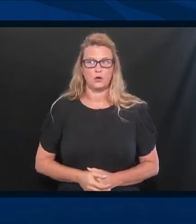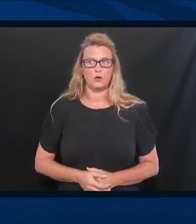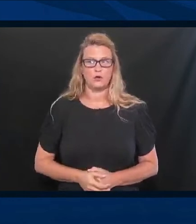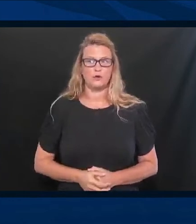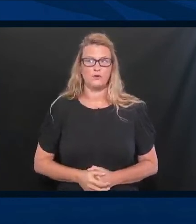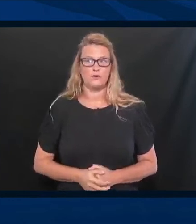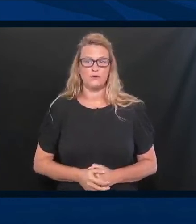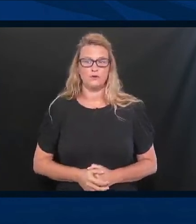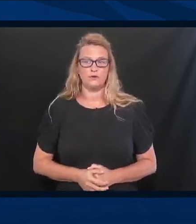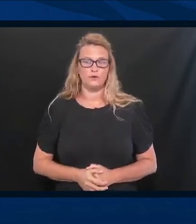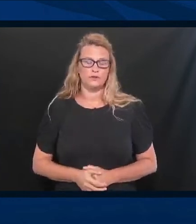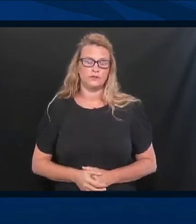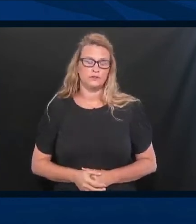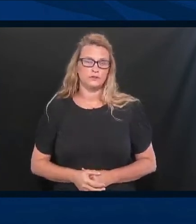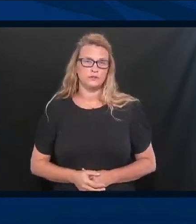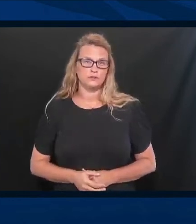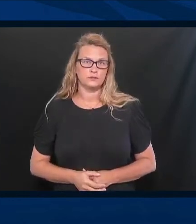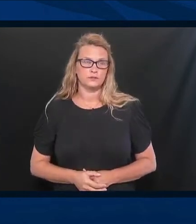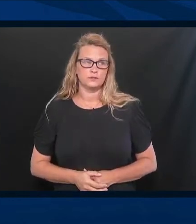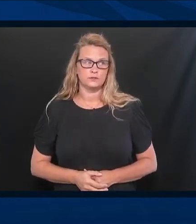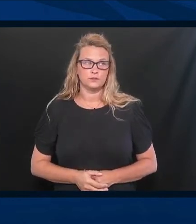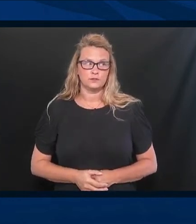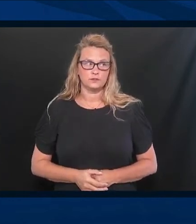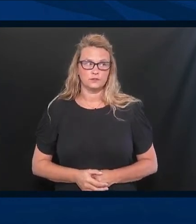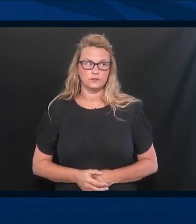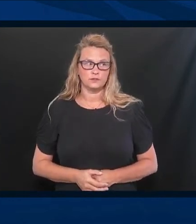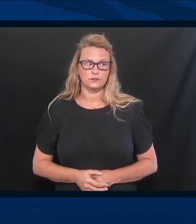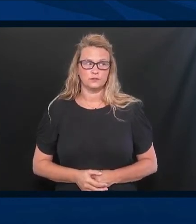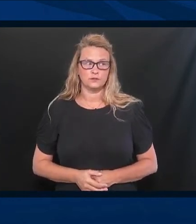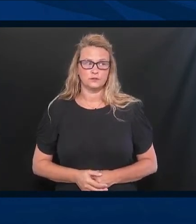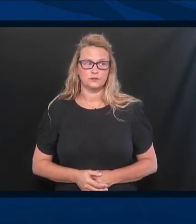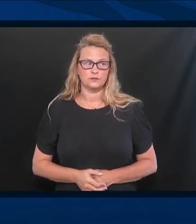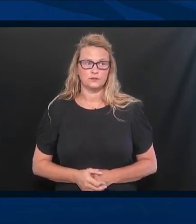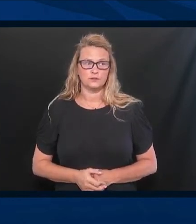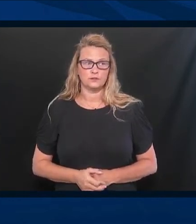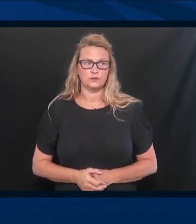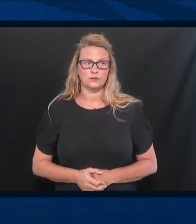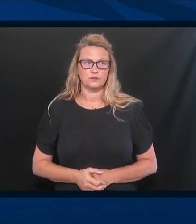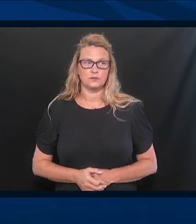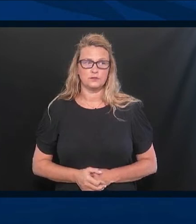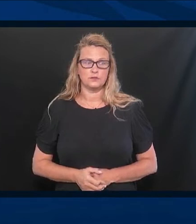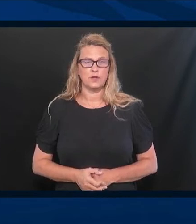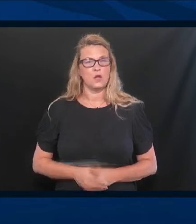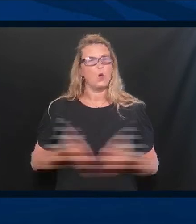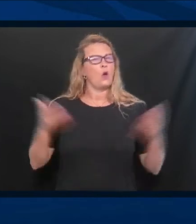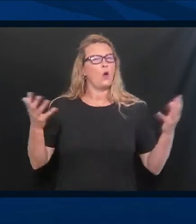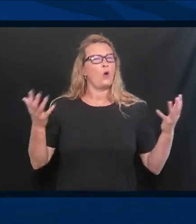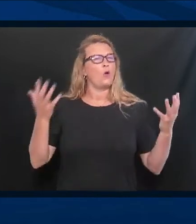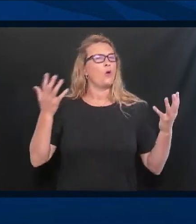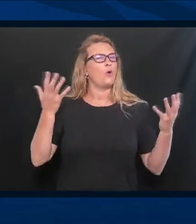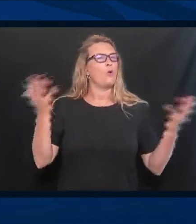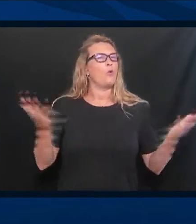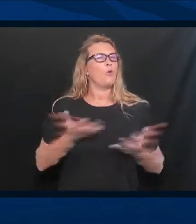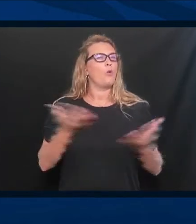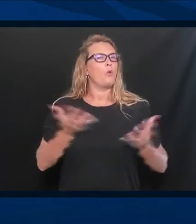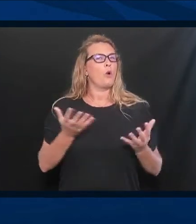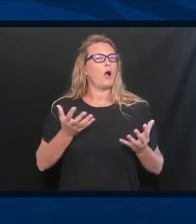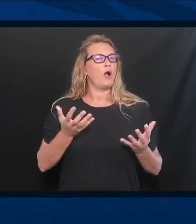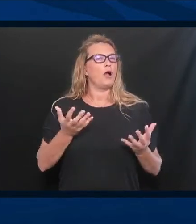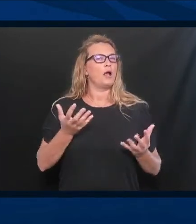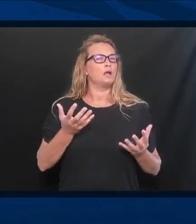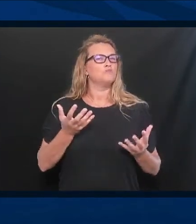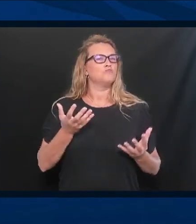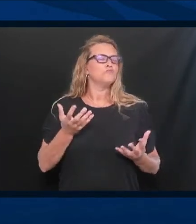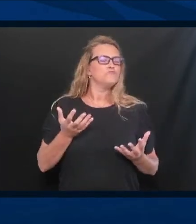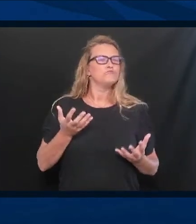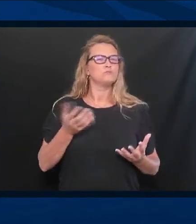to spend more money on this vaccine incentive program? You know,